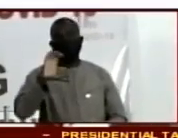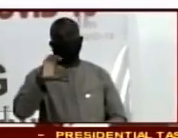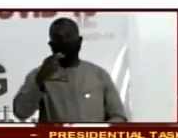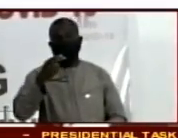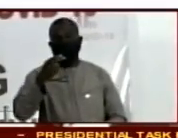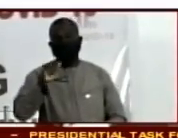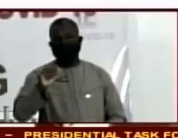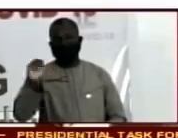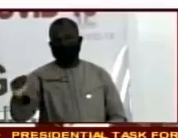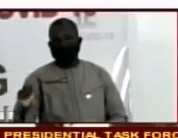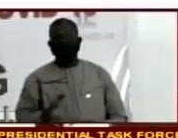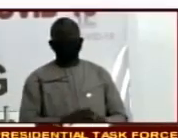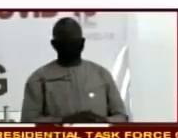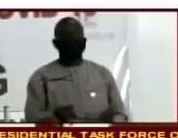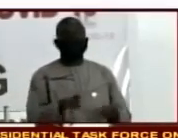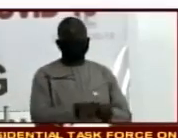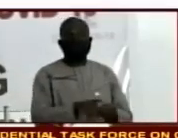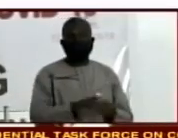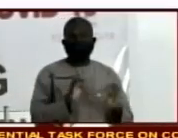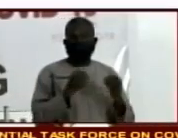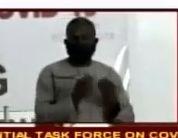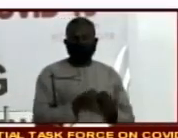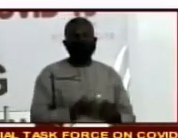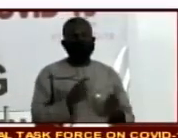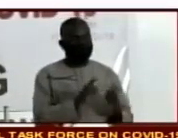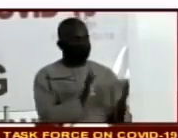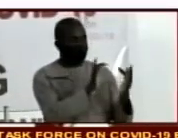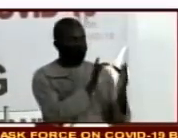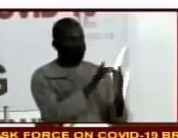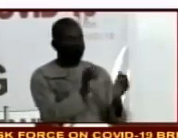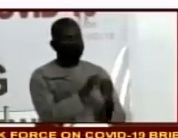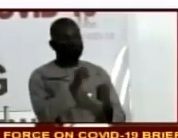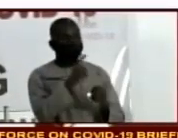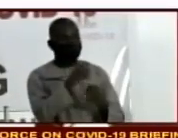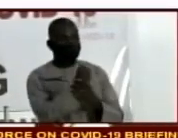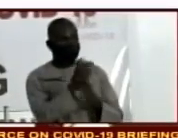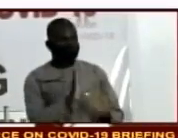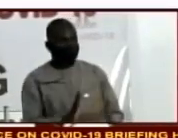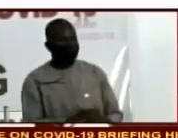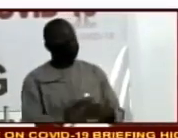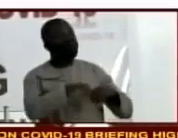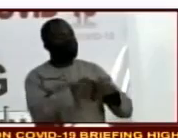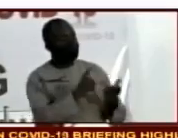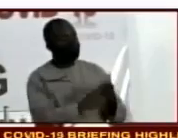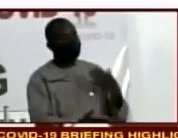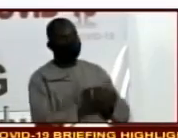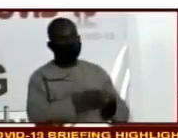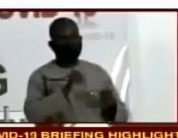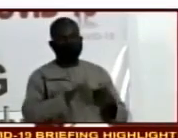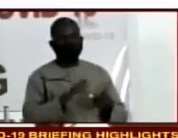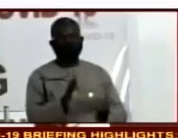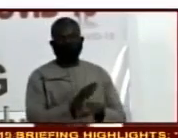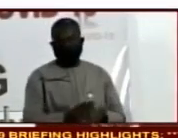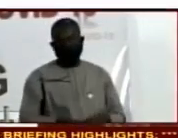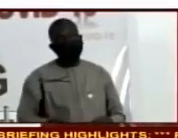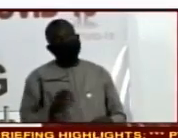in touch with stakeholders, and we're developing the how to come back to businesses.